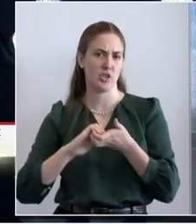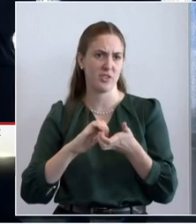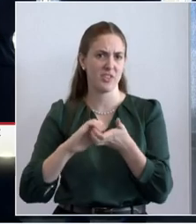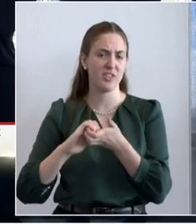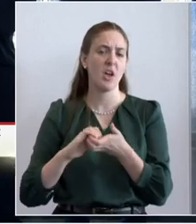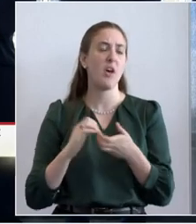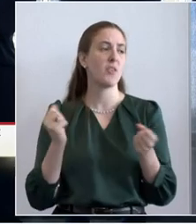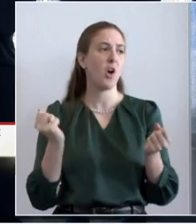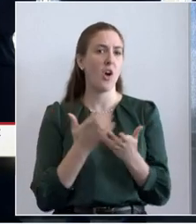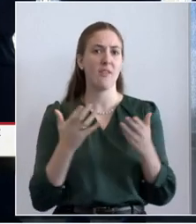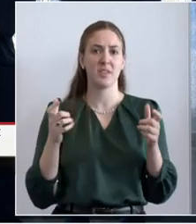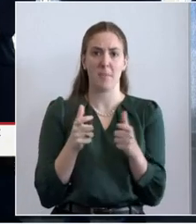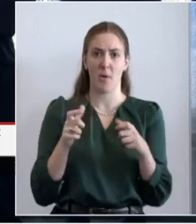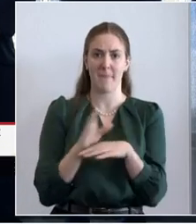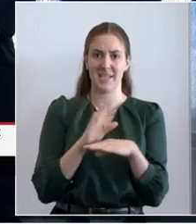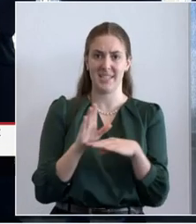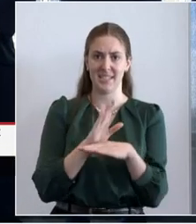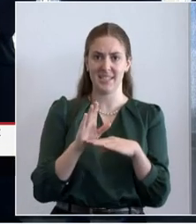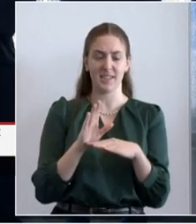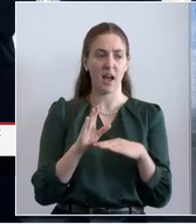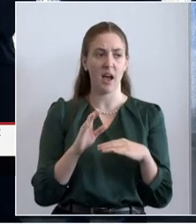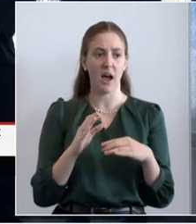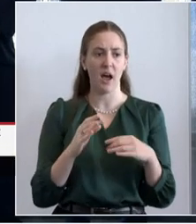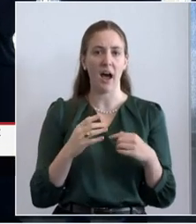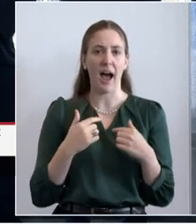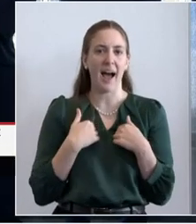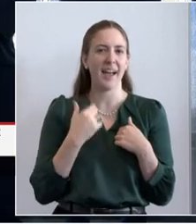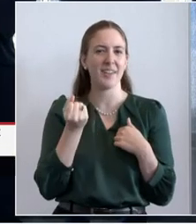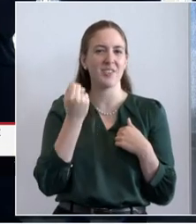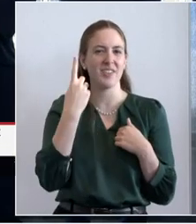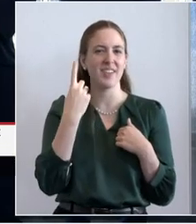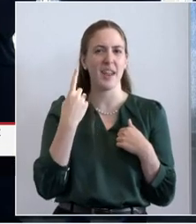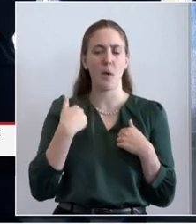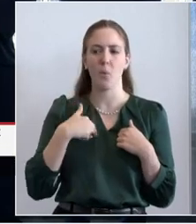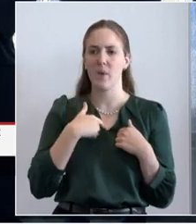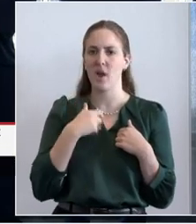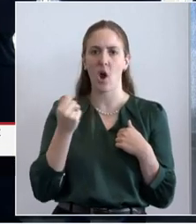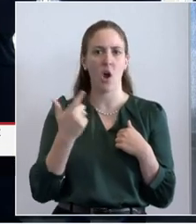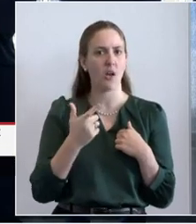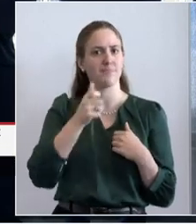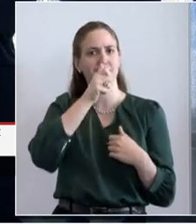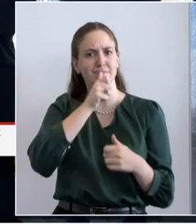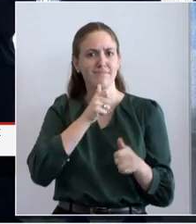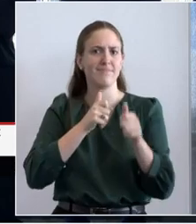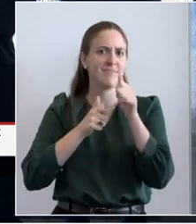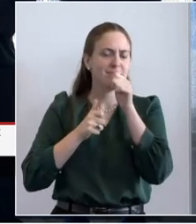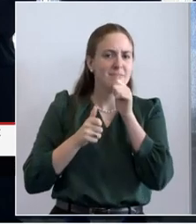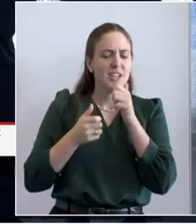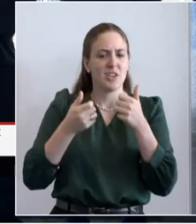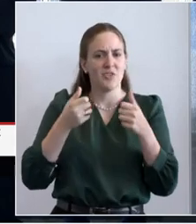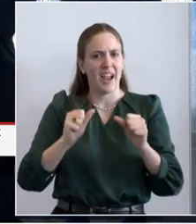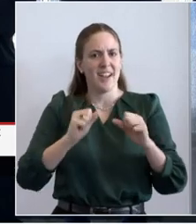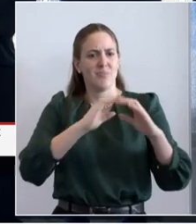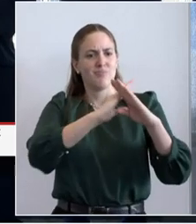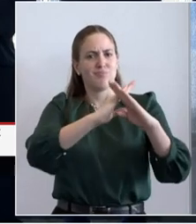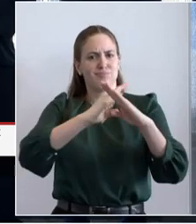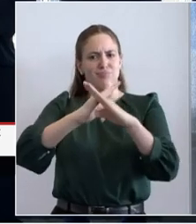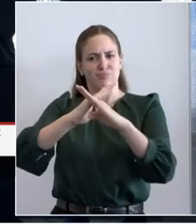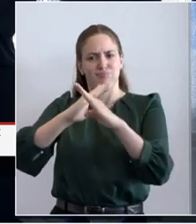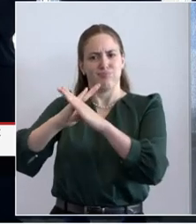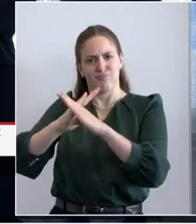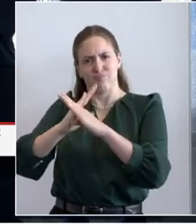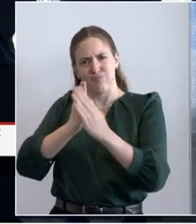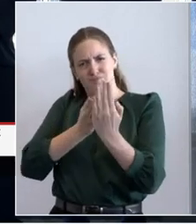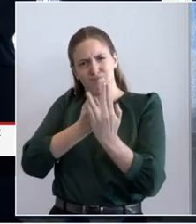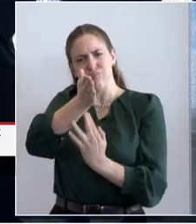for all of us today, that I understand the toll that we all take trying to fight that barrier that is ahead of